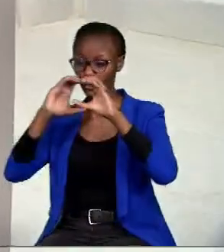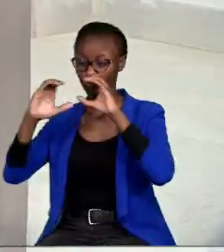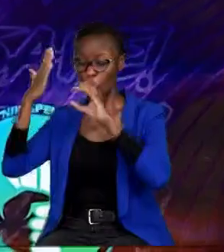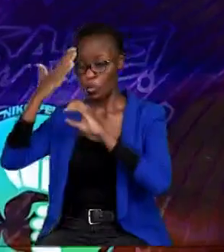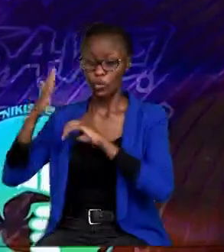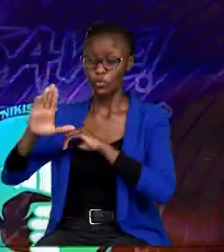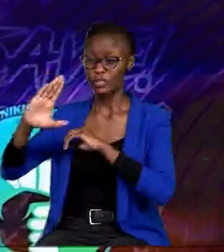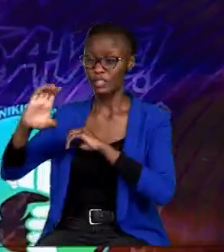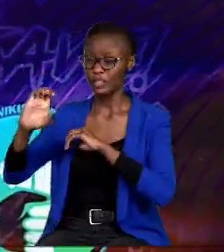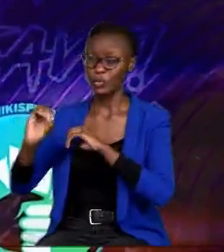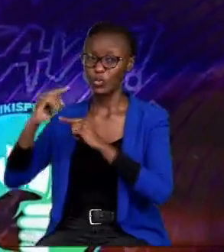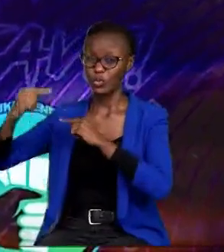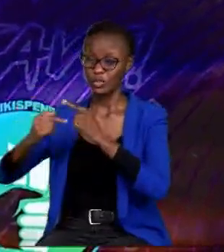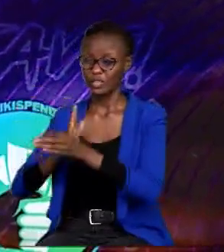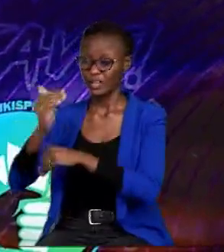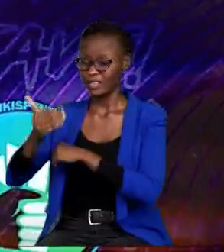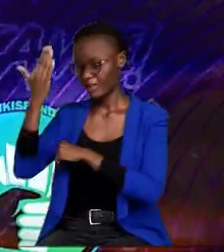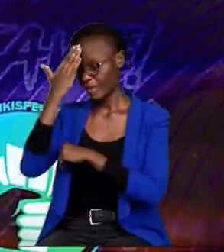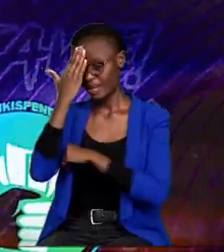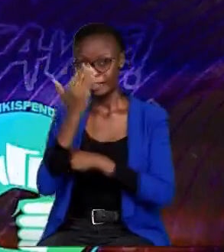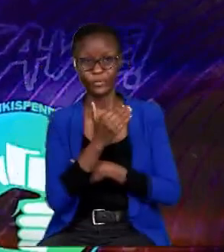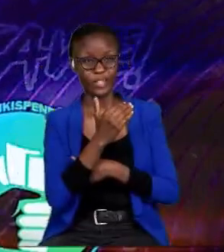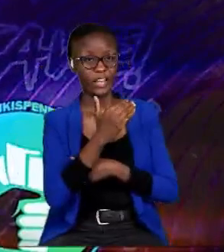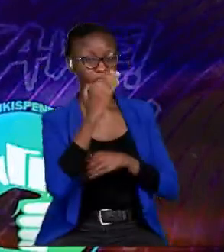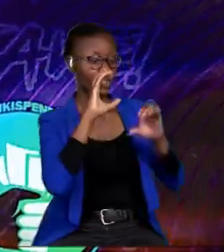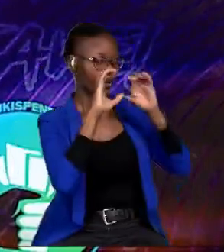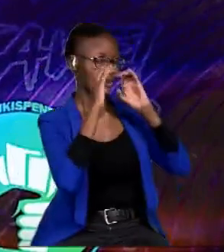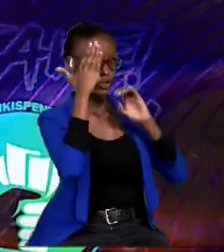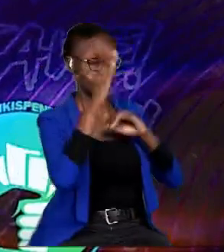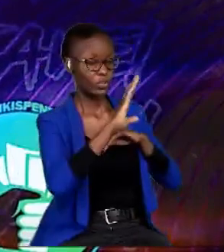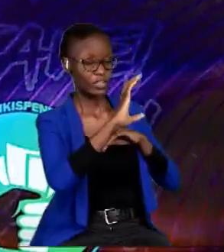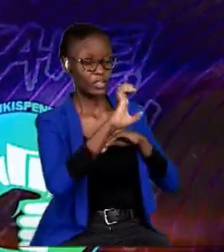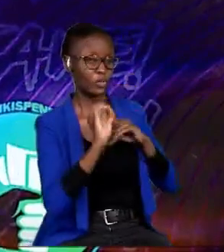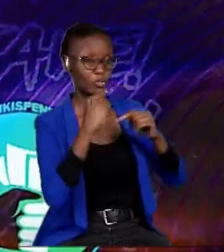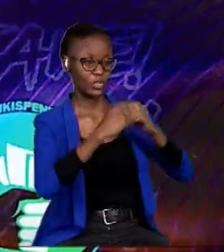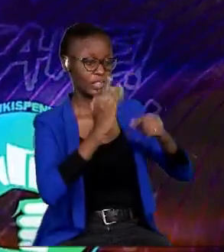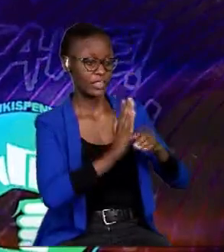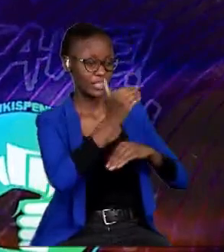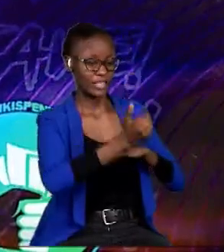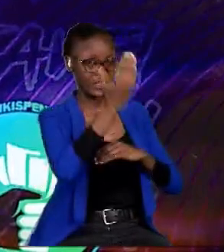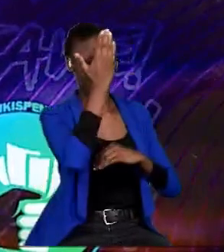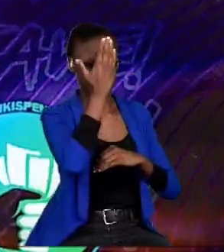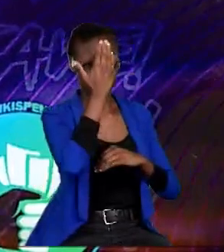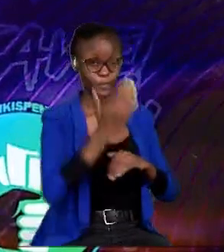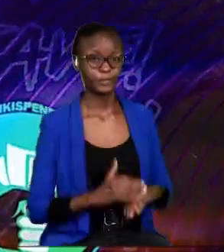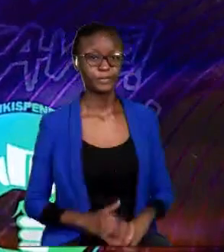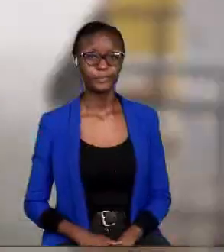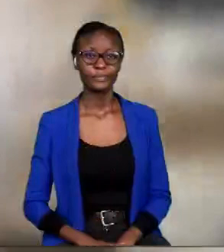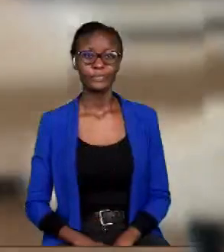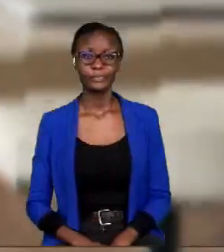Your CEO continues next Monday. The conversation on Know Your CEO continues next Monday.